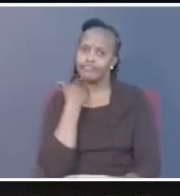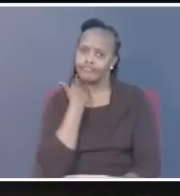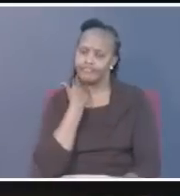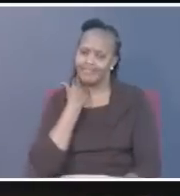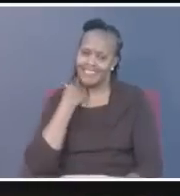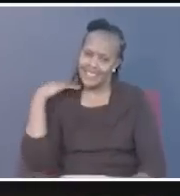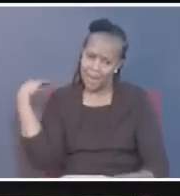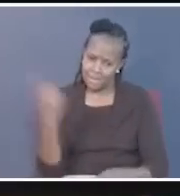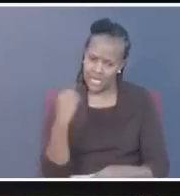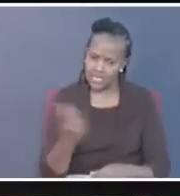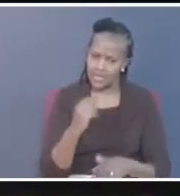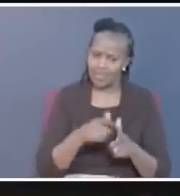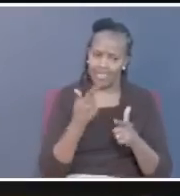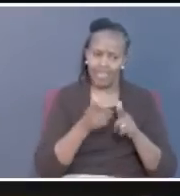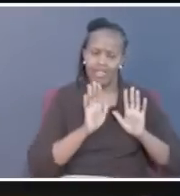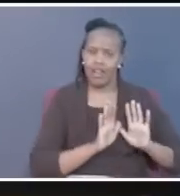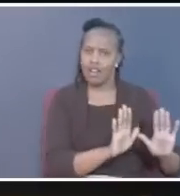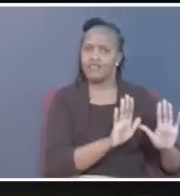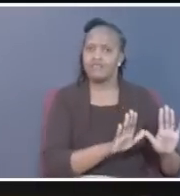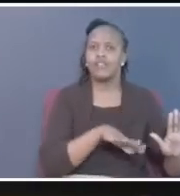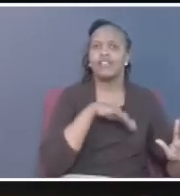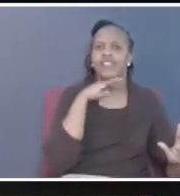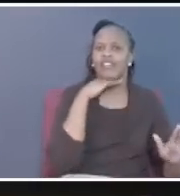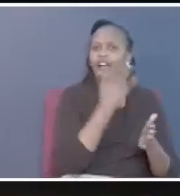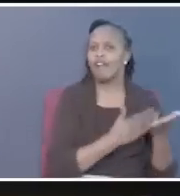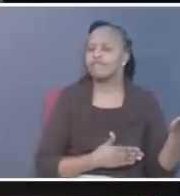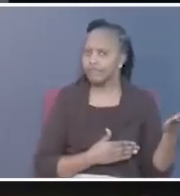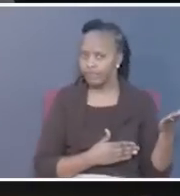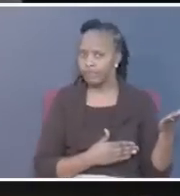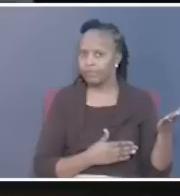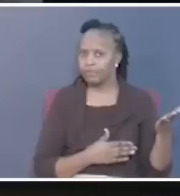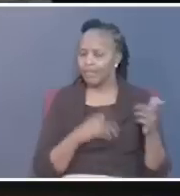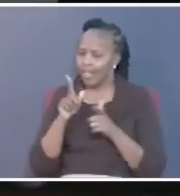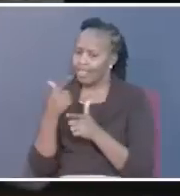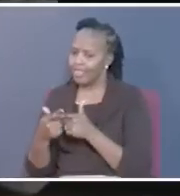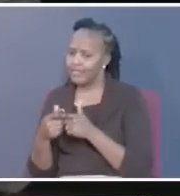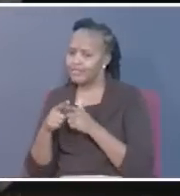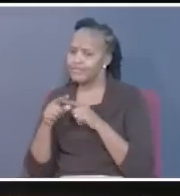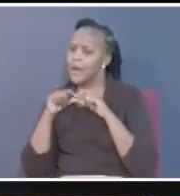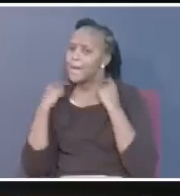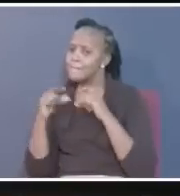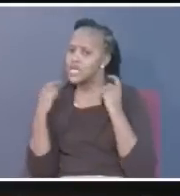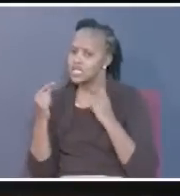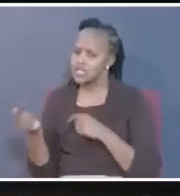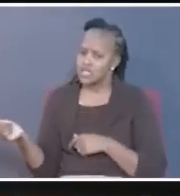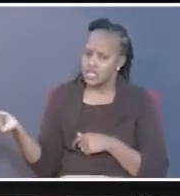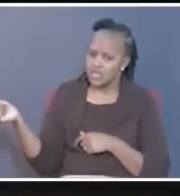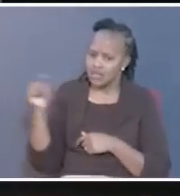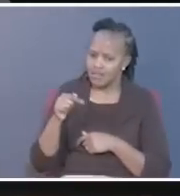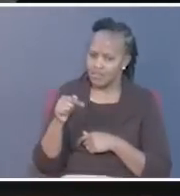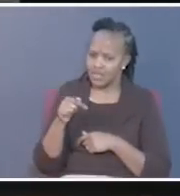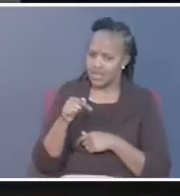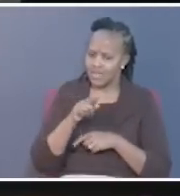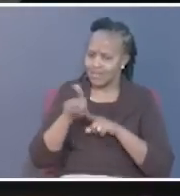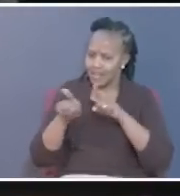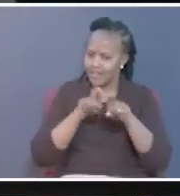and went away, leaving him half dead. And by chance, a priest was going down on that road. And when